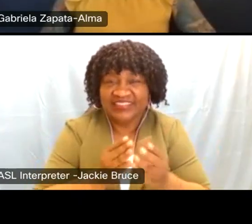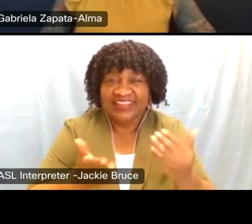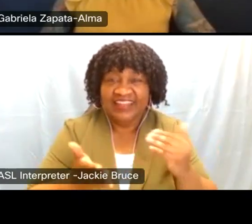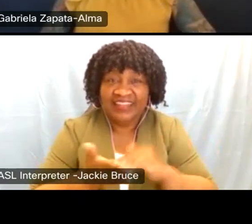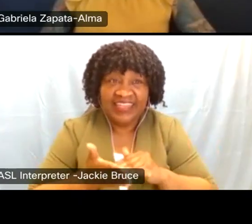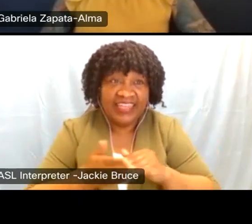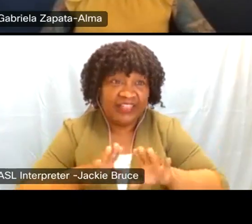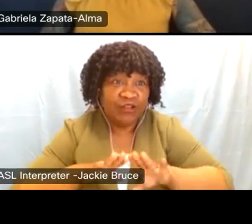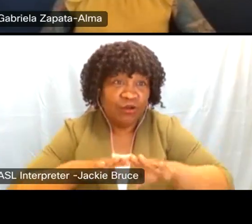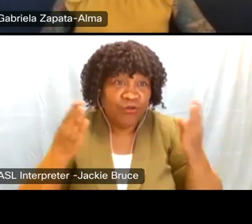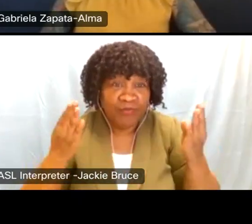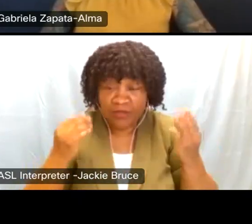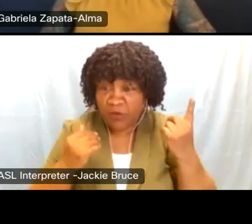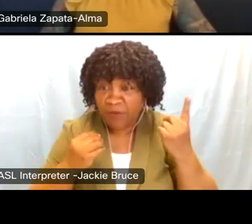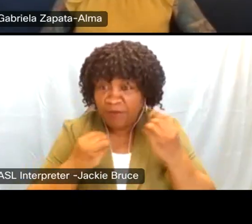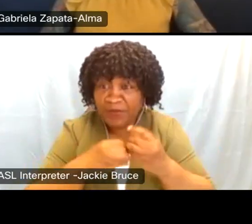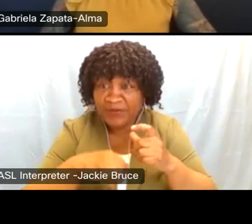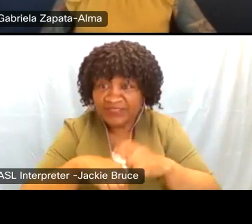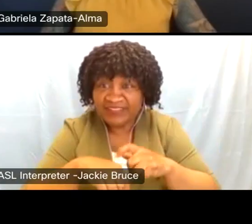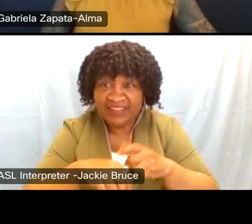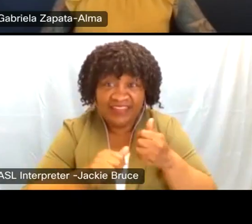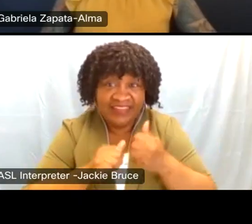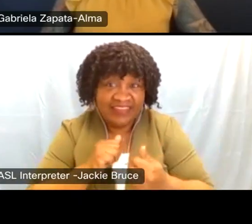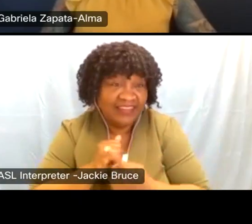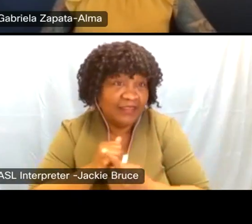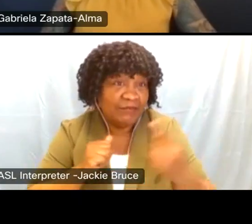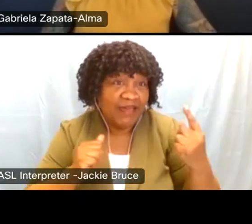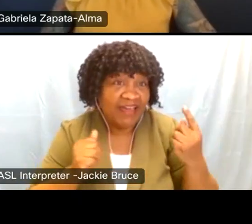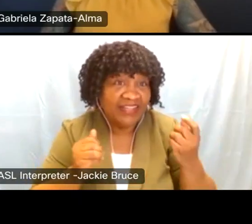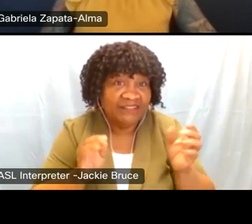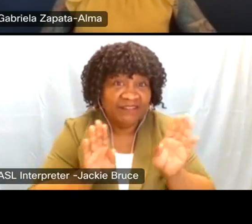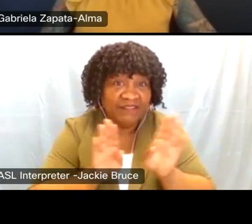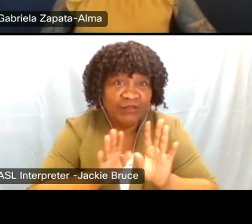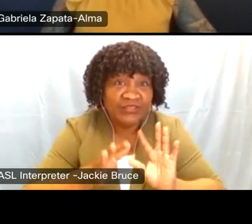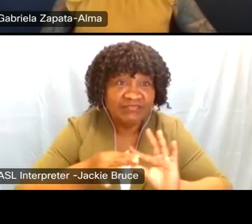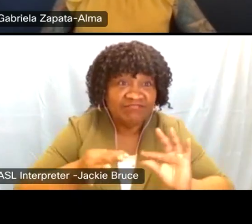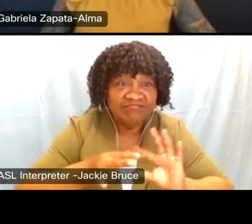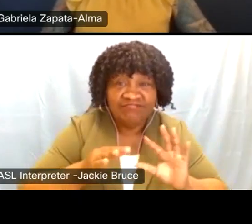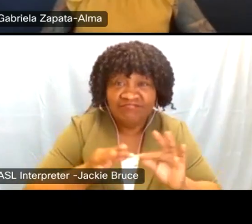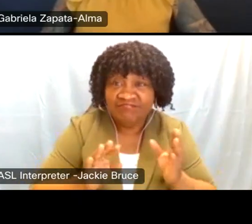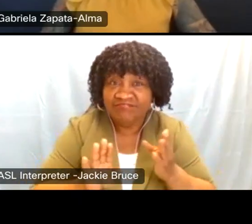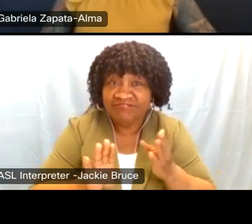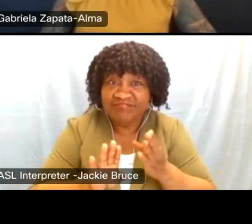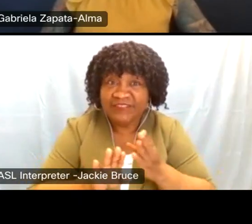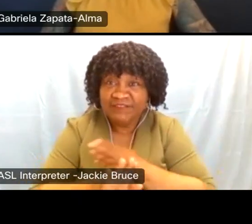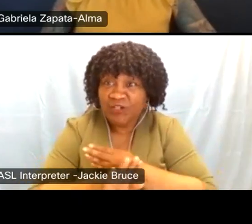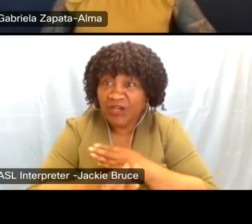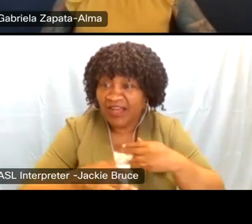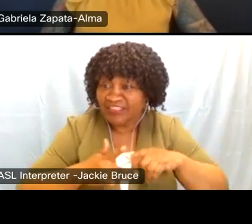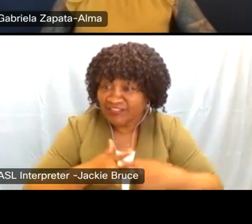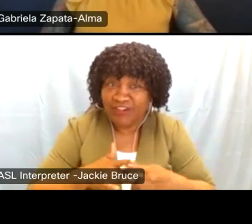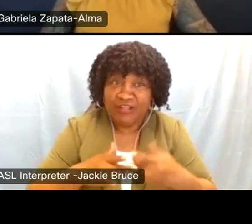the floor one more time in case there are any closing words that folks want to share before we start our closing.